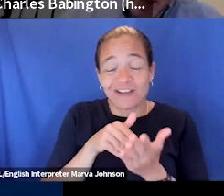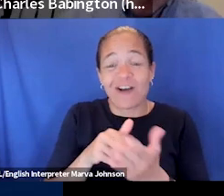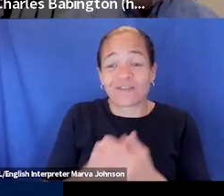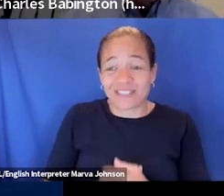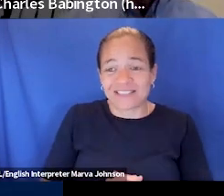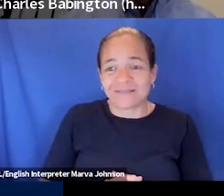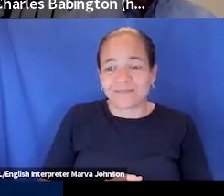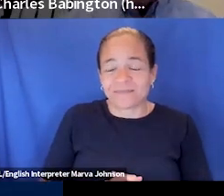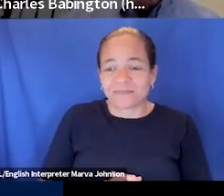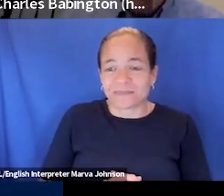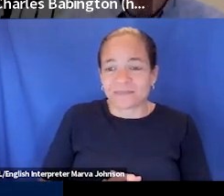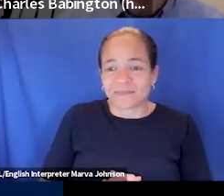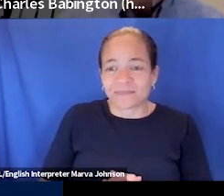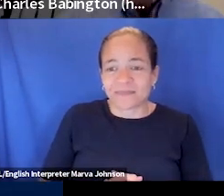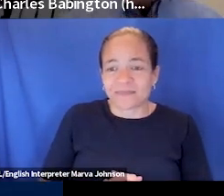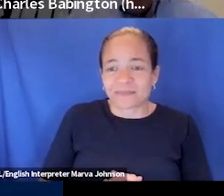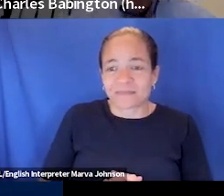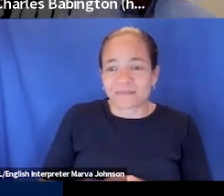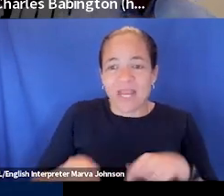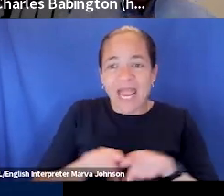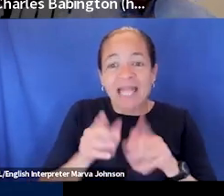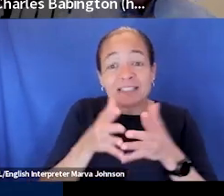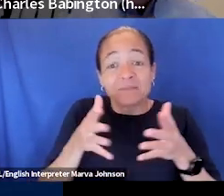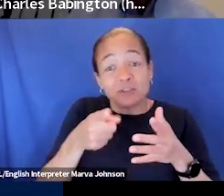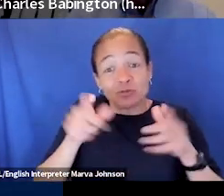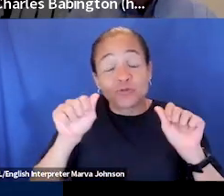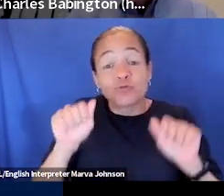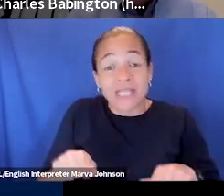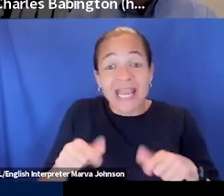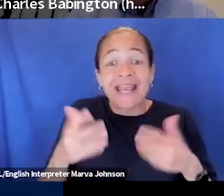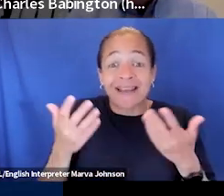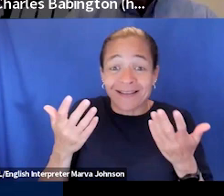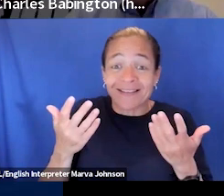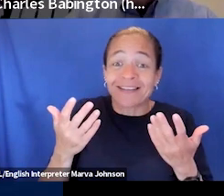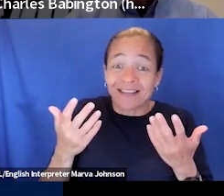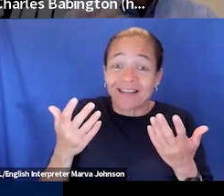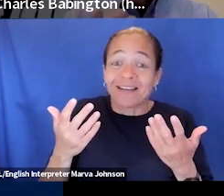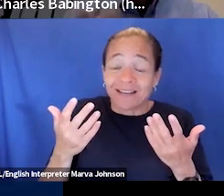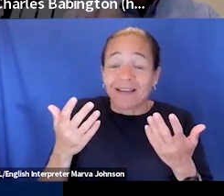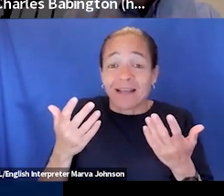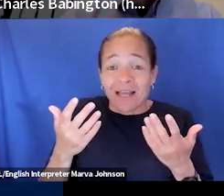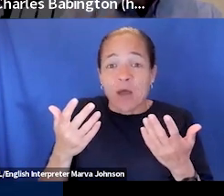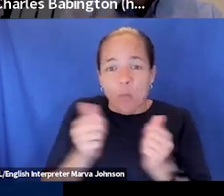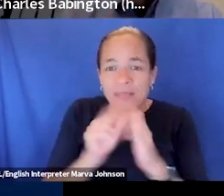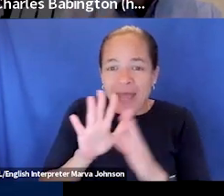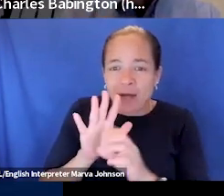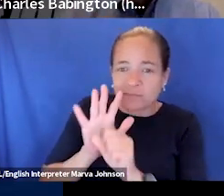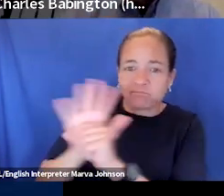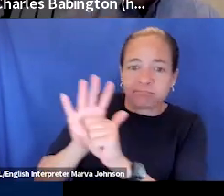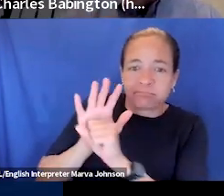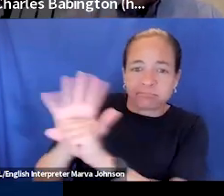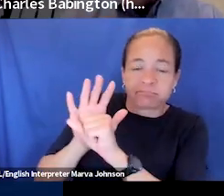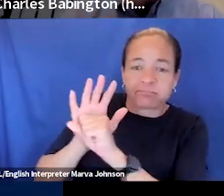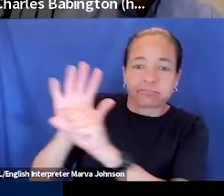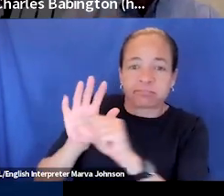as you can, without getting fired, try to push back, try to explain why that they